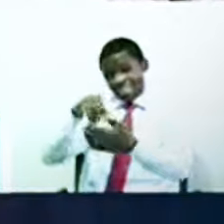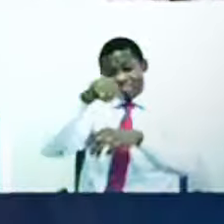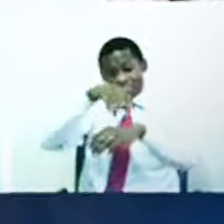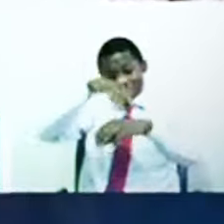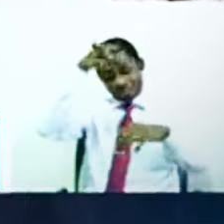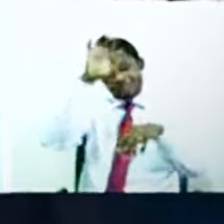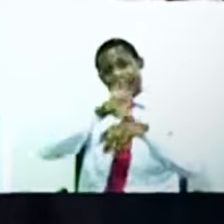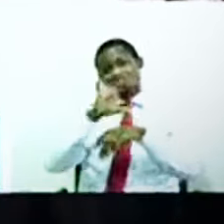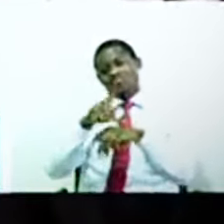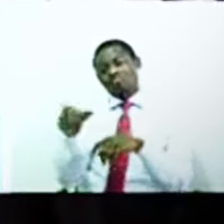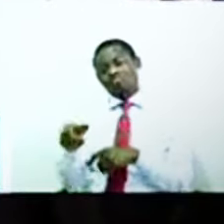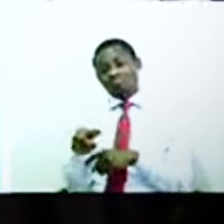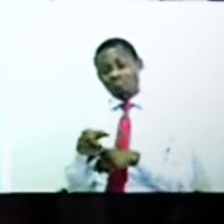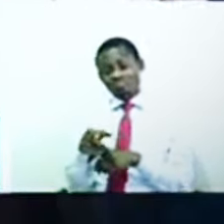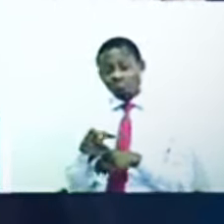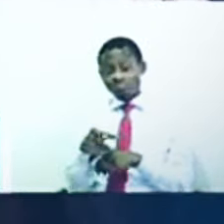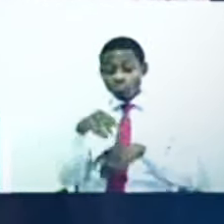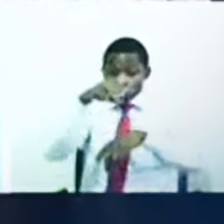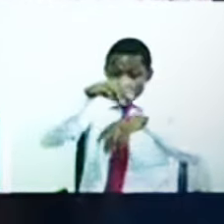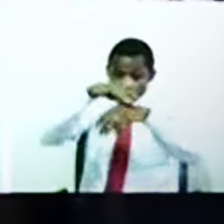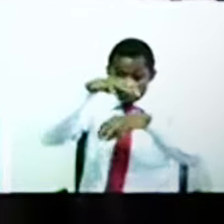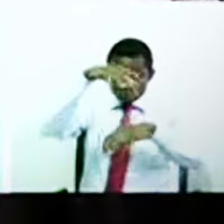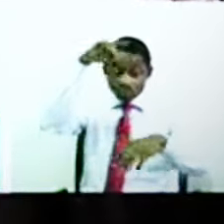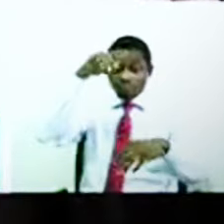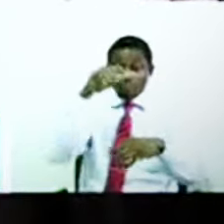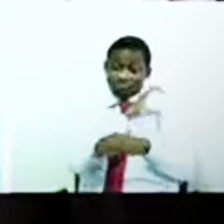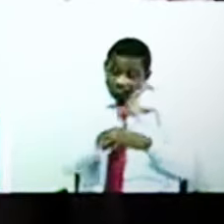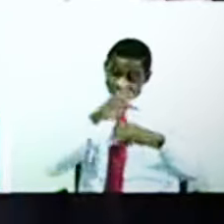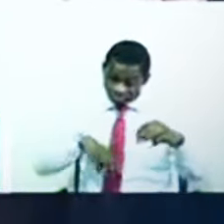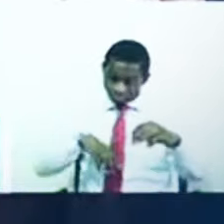Glorious Christians build glorious church.